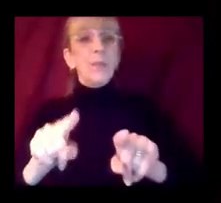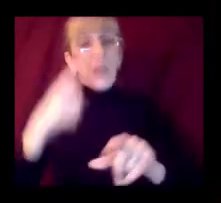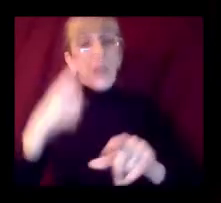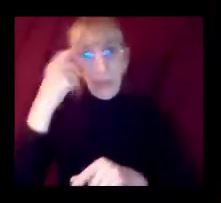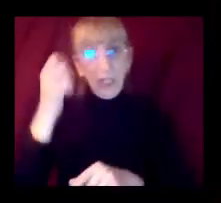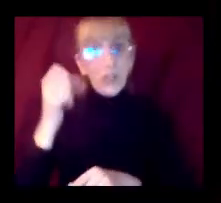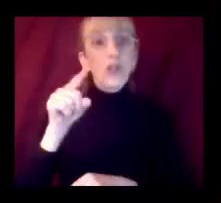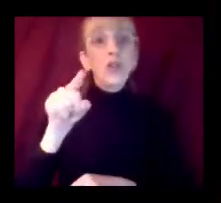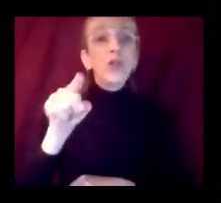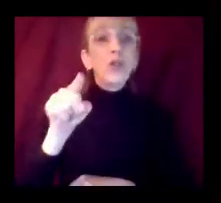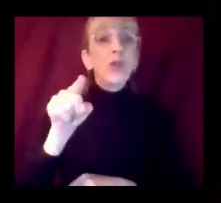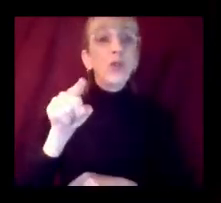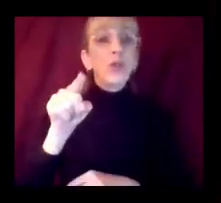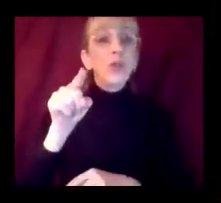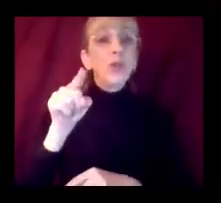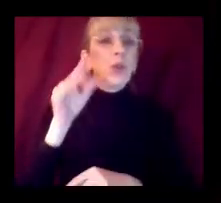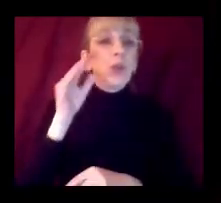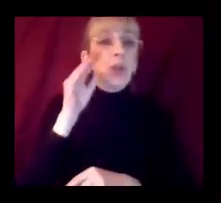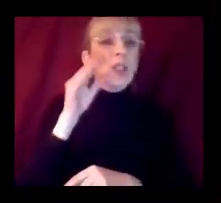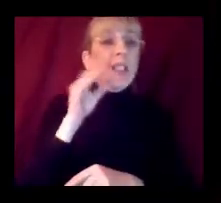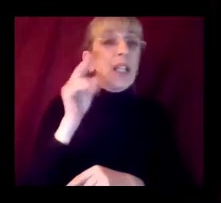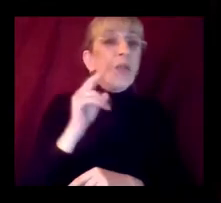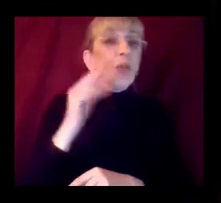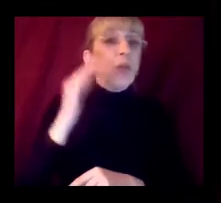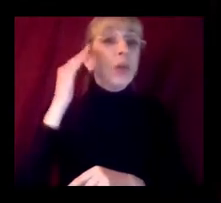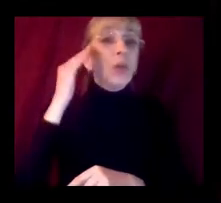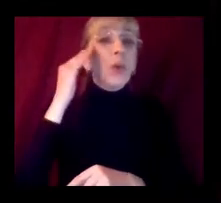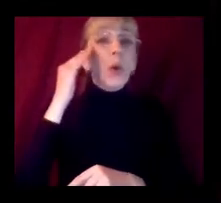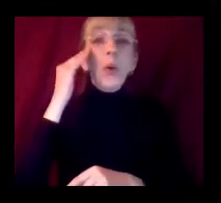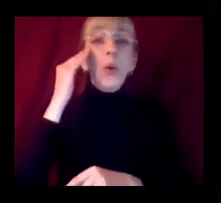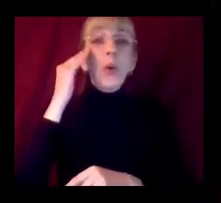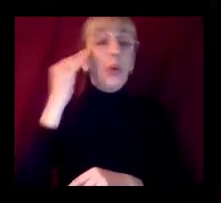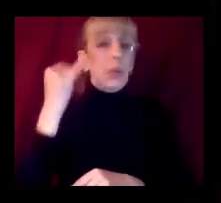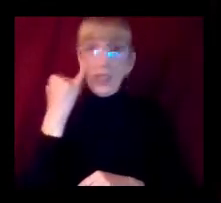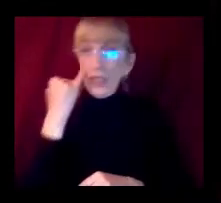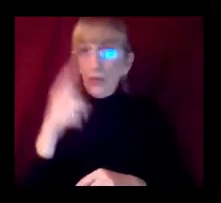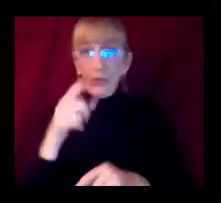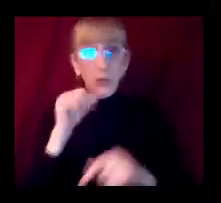you'll never really know if you don't try.